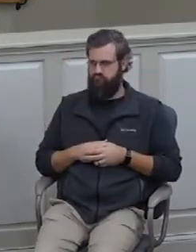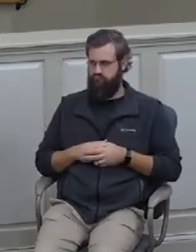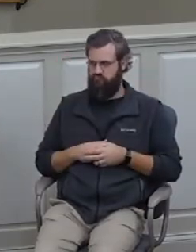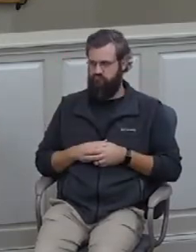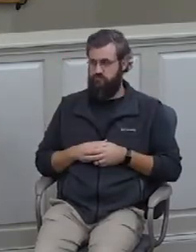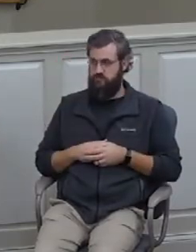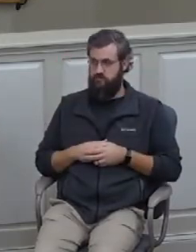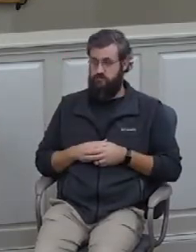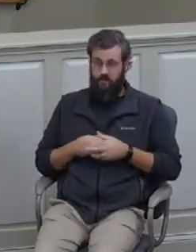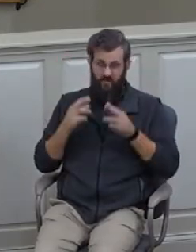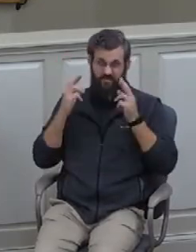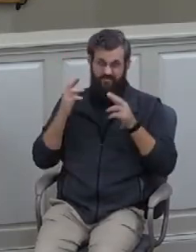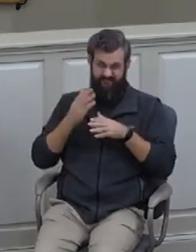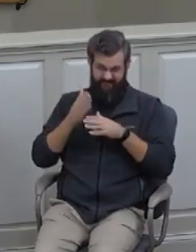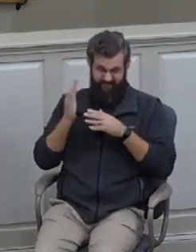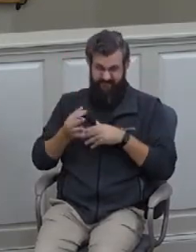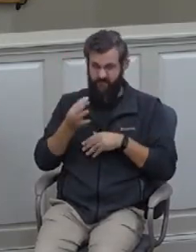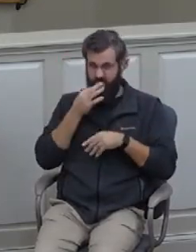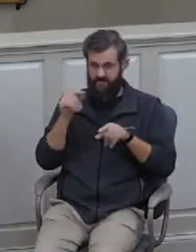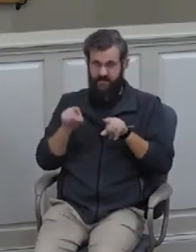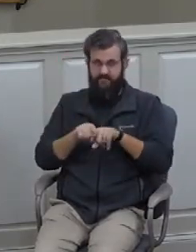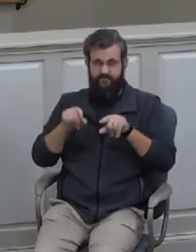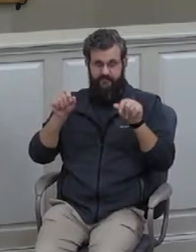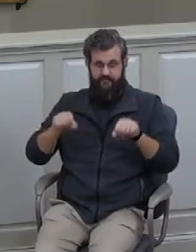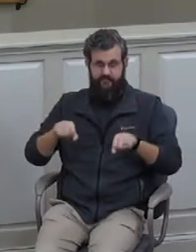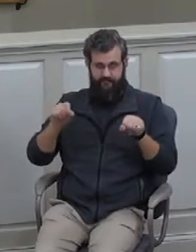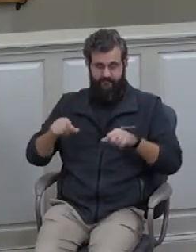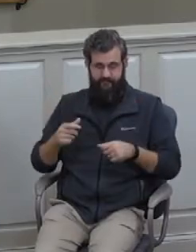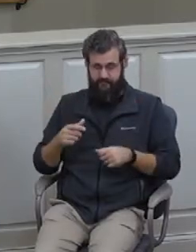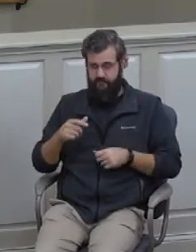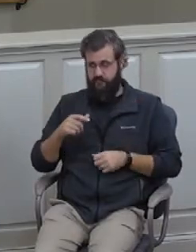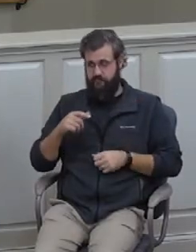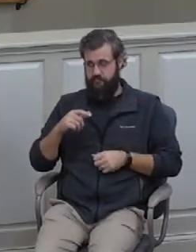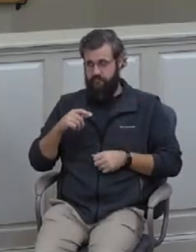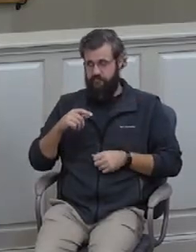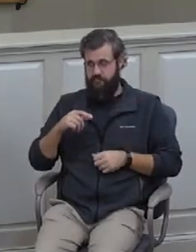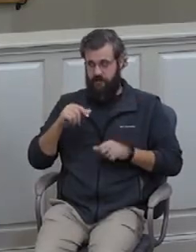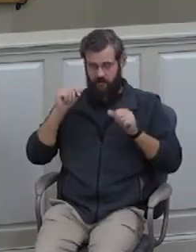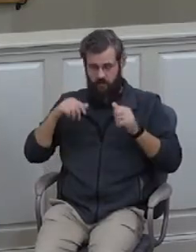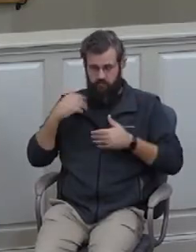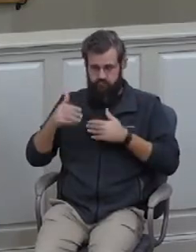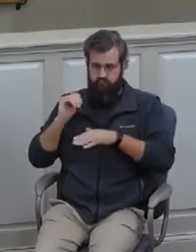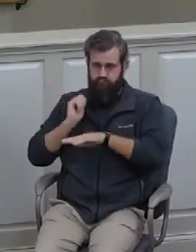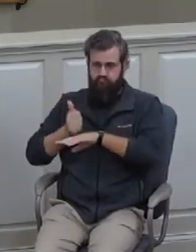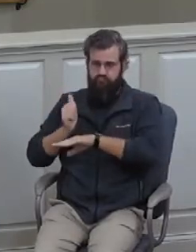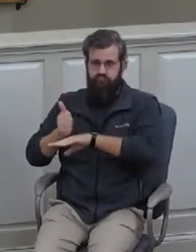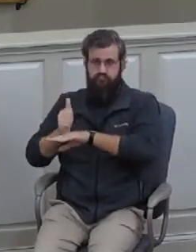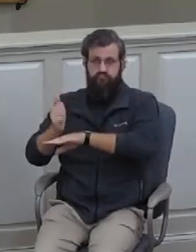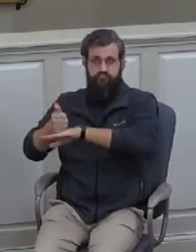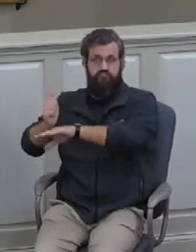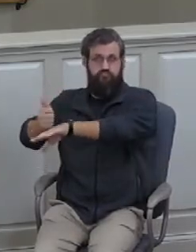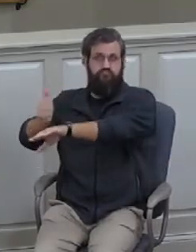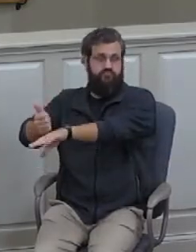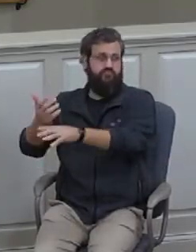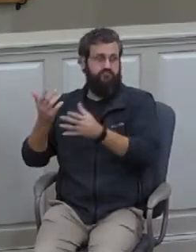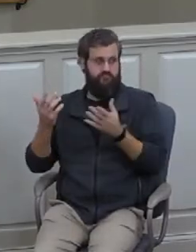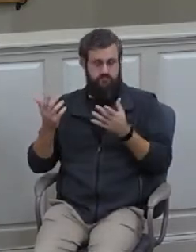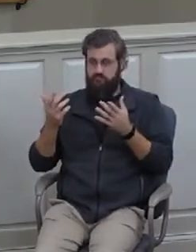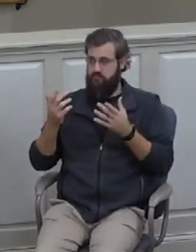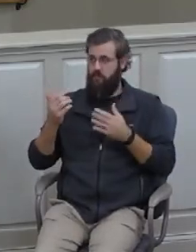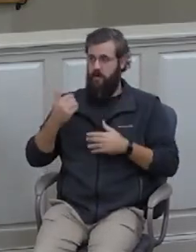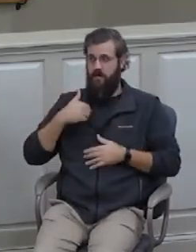let's hopefully get that done as soon as possible, and Mr. John can get about the business of putting those things out there and get this. We